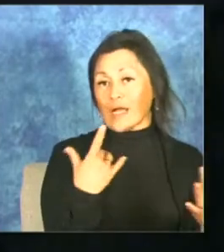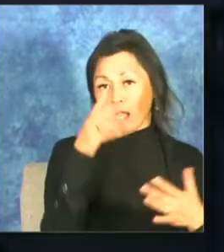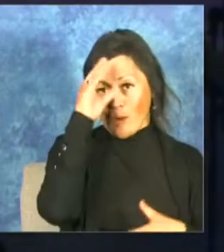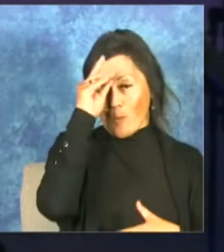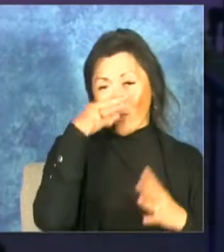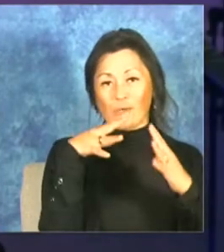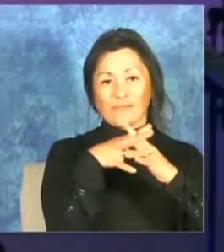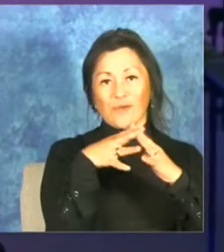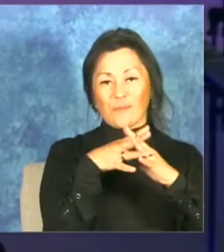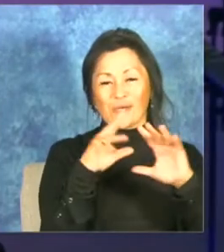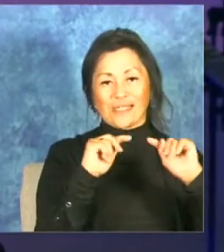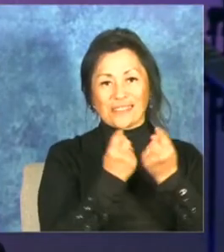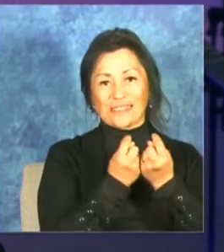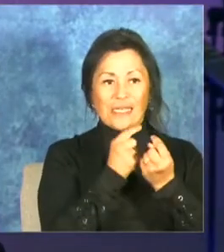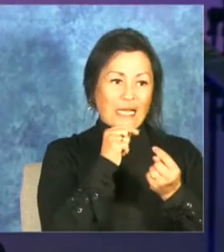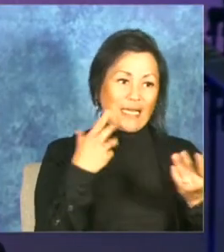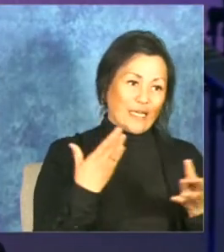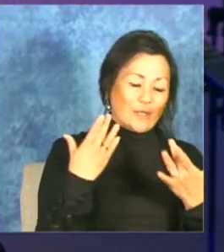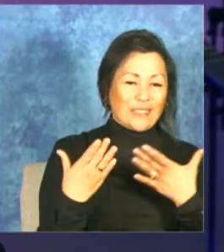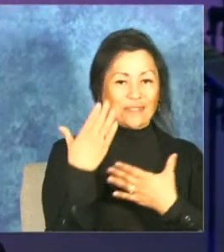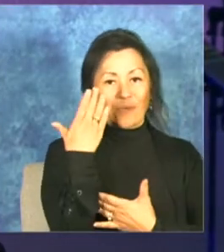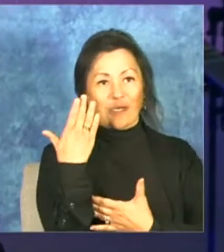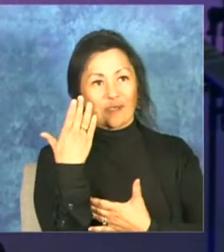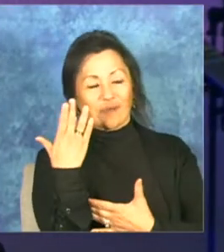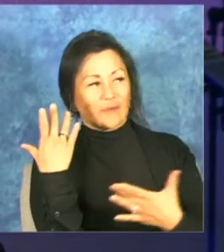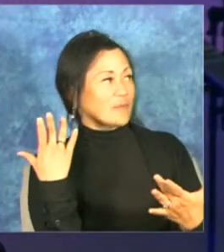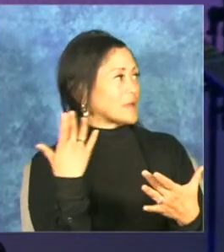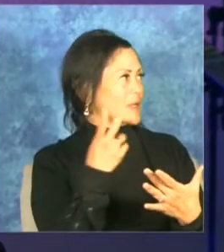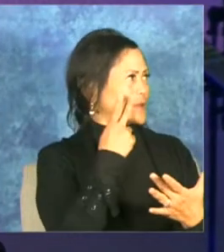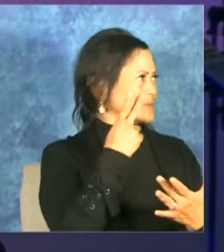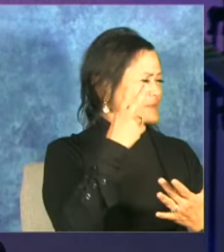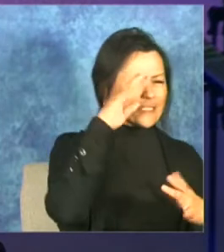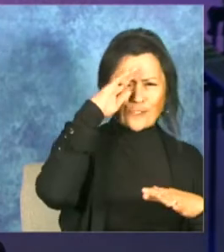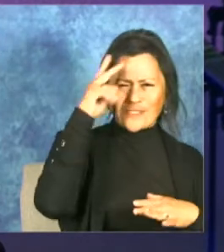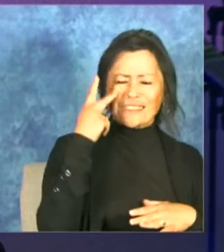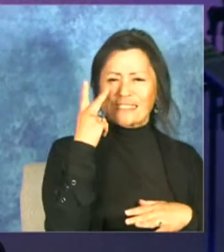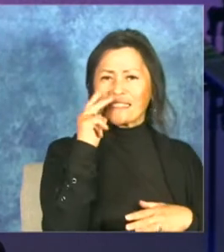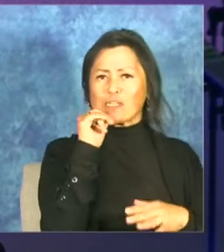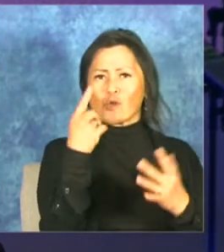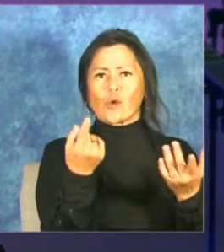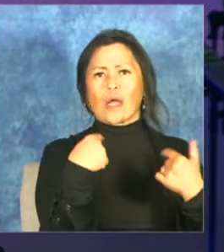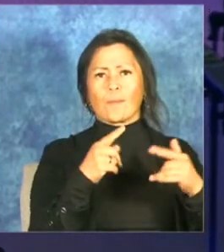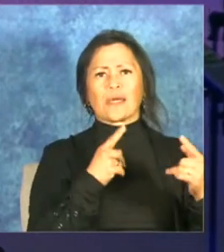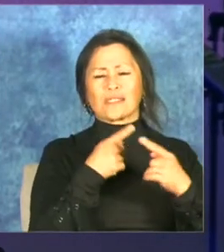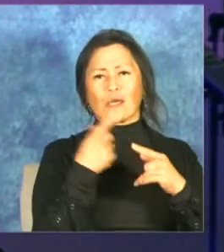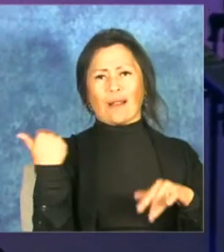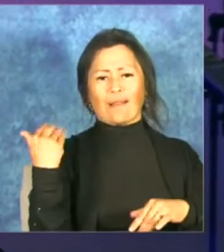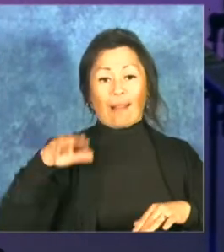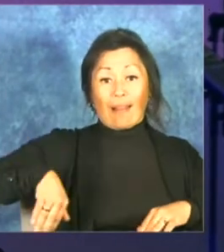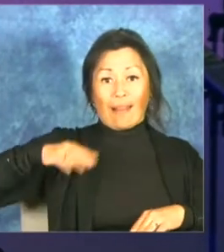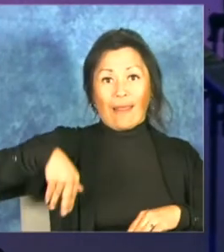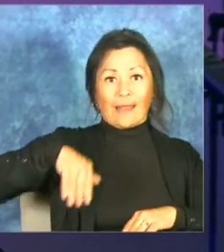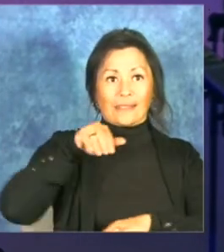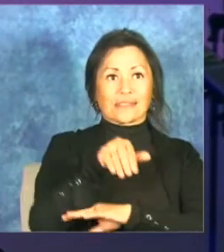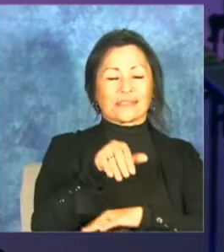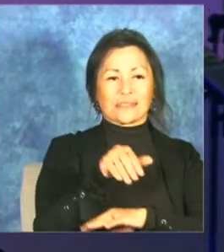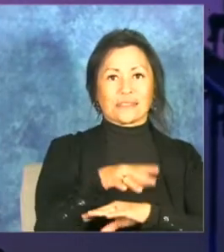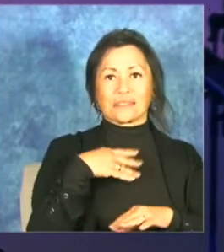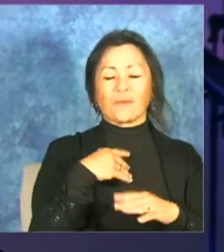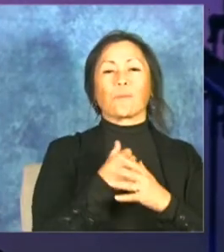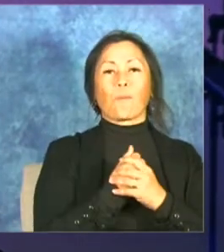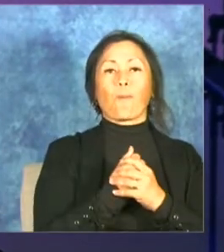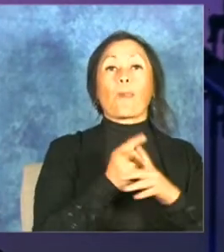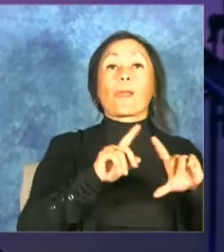boys' football team. They're not here this morning, I'm sure. I don't see them. They didn't come in till last night, I think rather